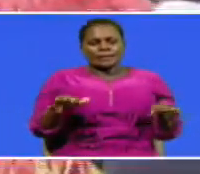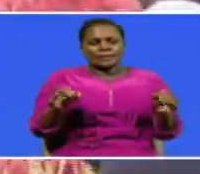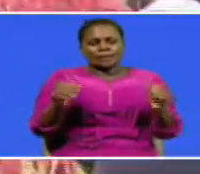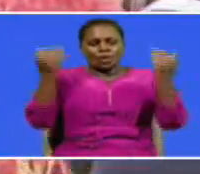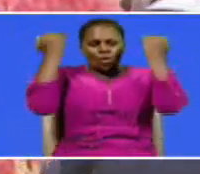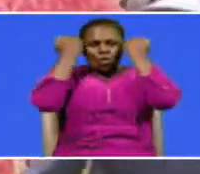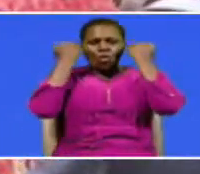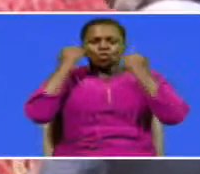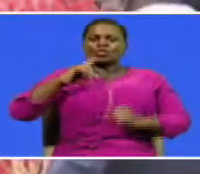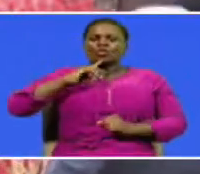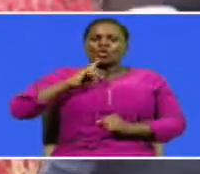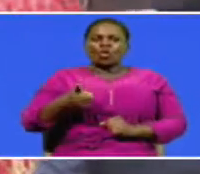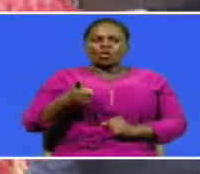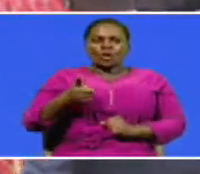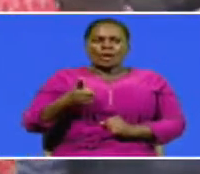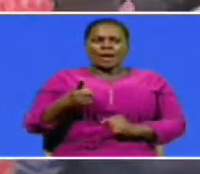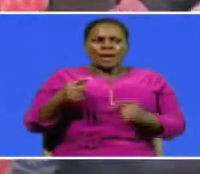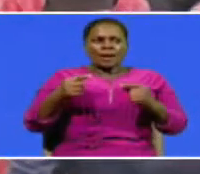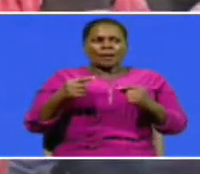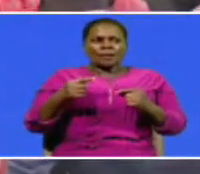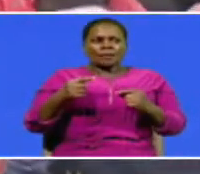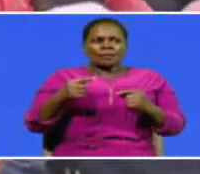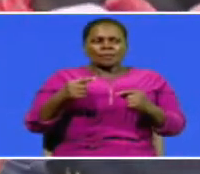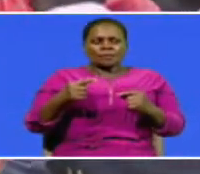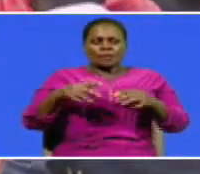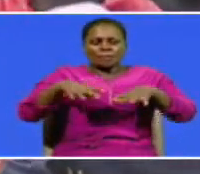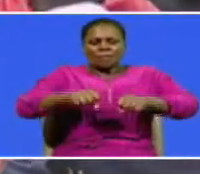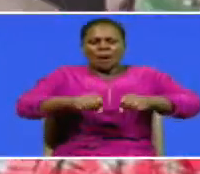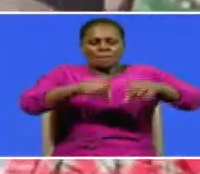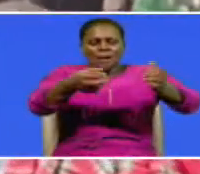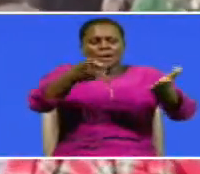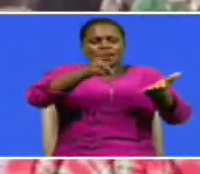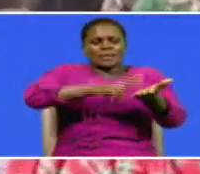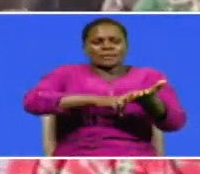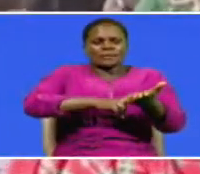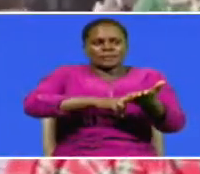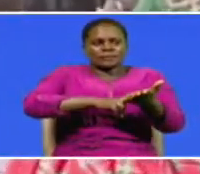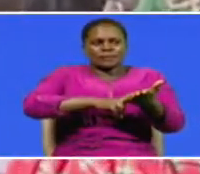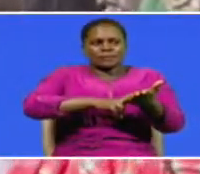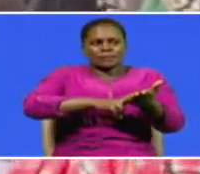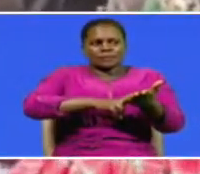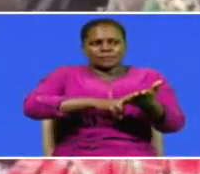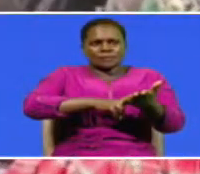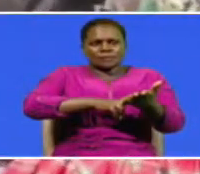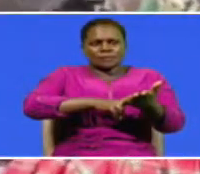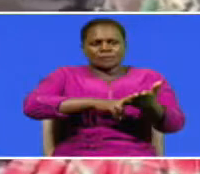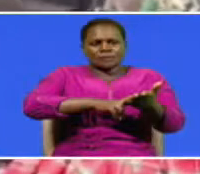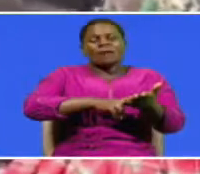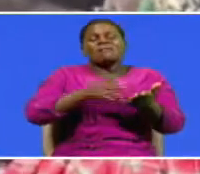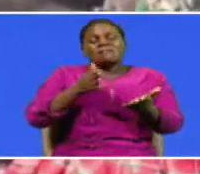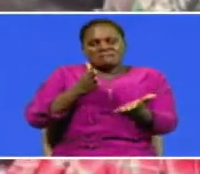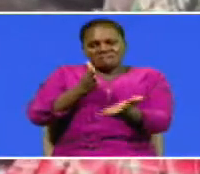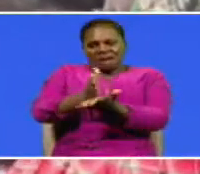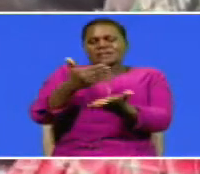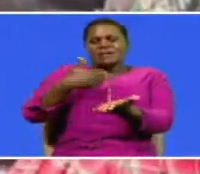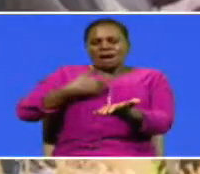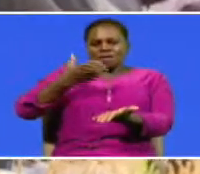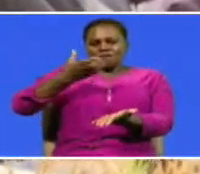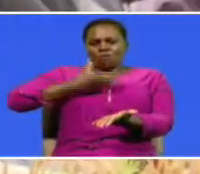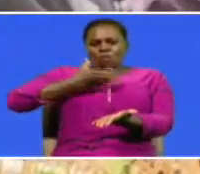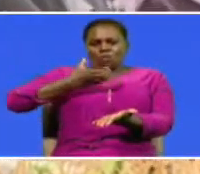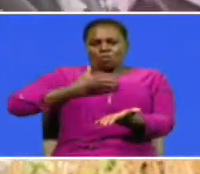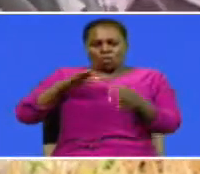court order of the Court of Appeal that squatters registered as Sirikiwa squatters are the rightful owners of